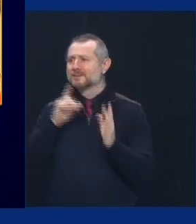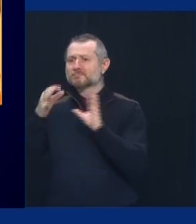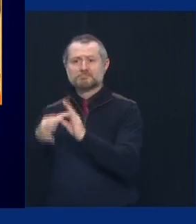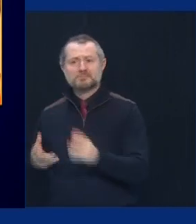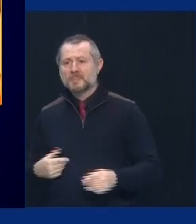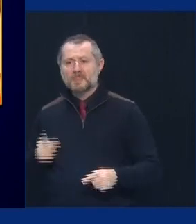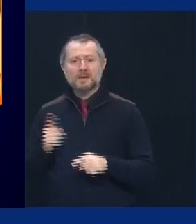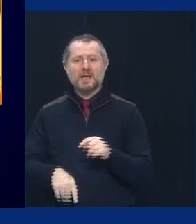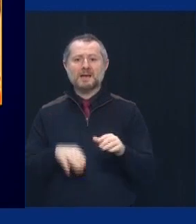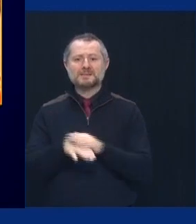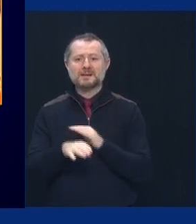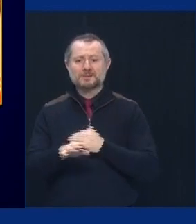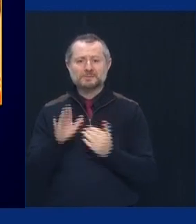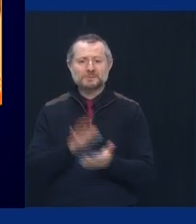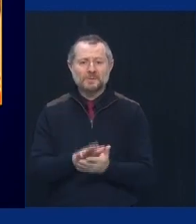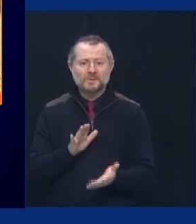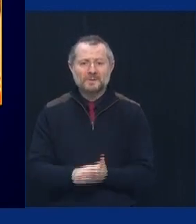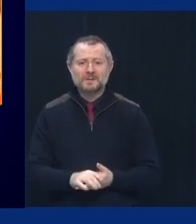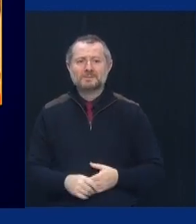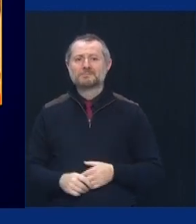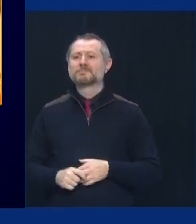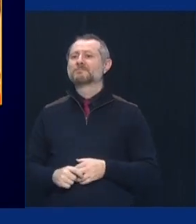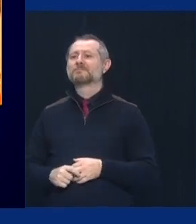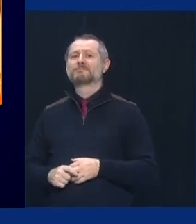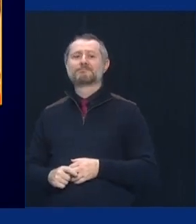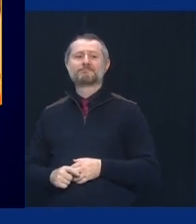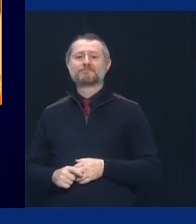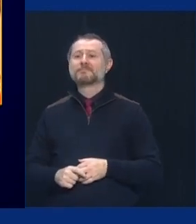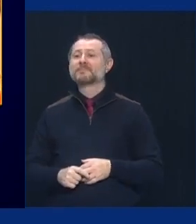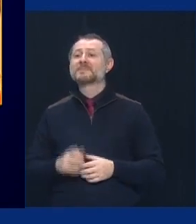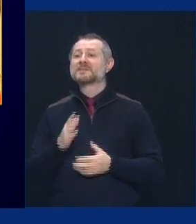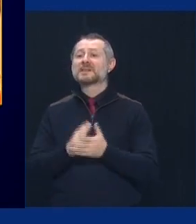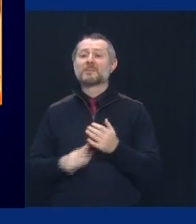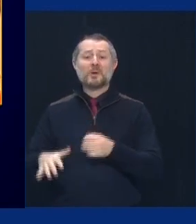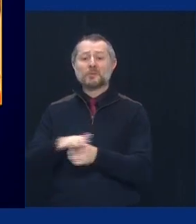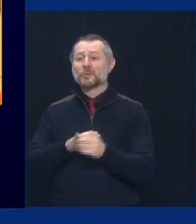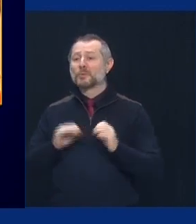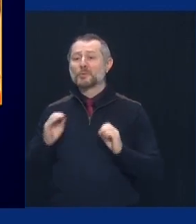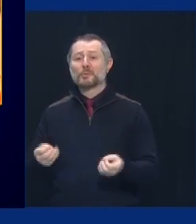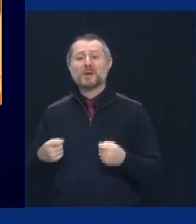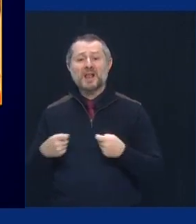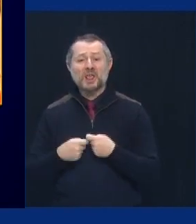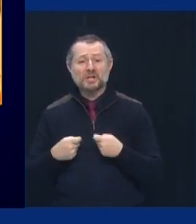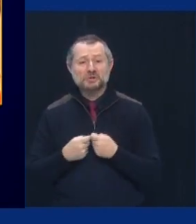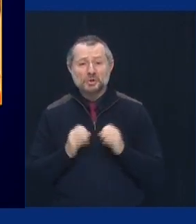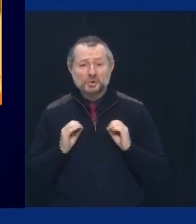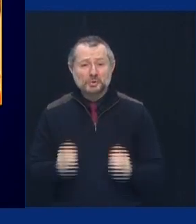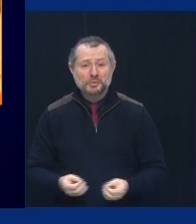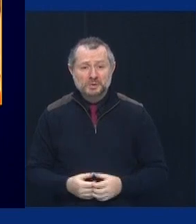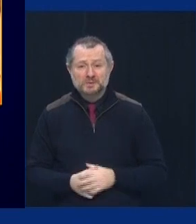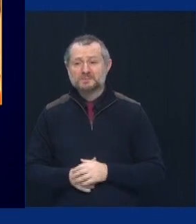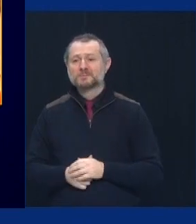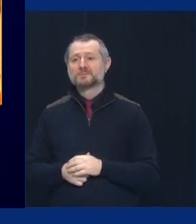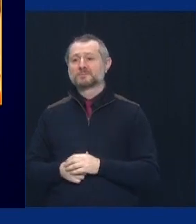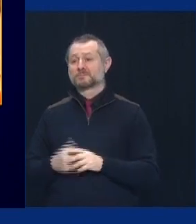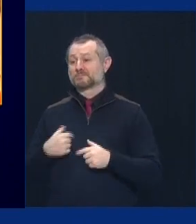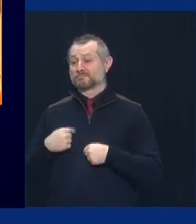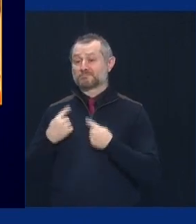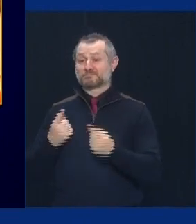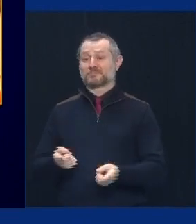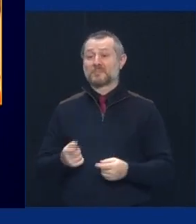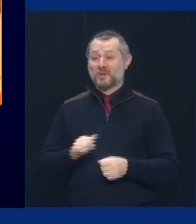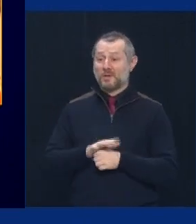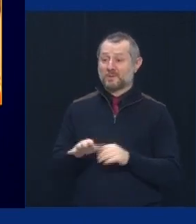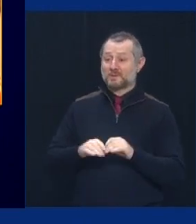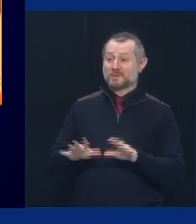virtually. And in some places, there's no electricity. Over the course of this pandemic,